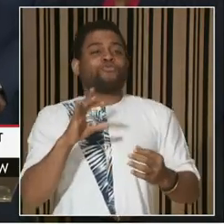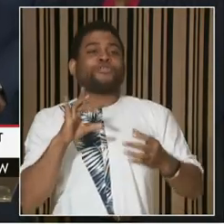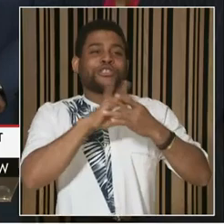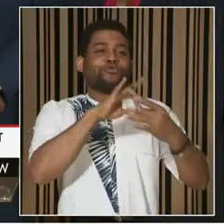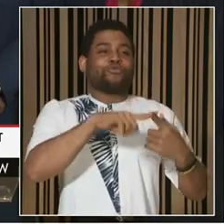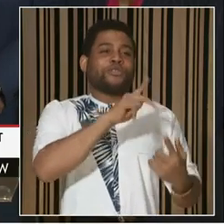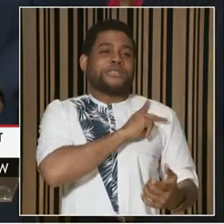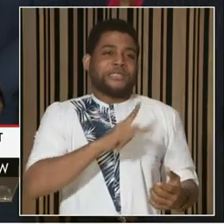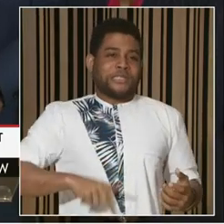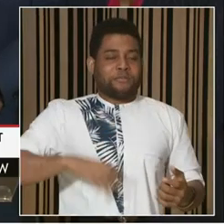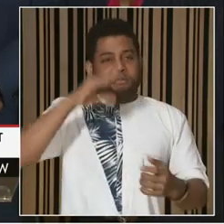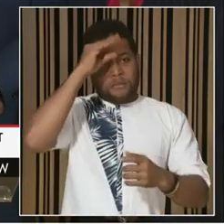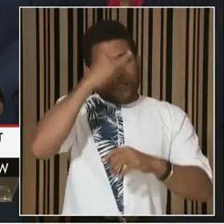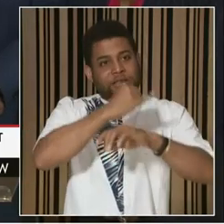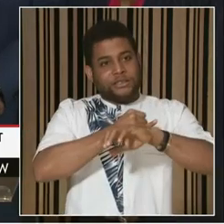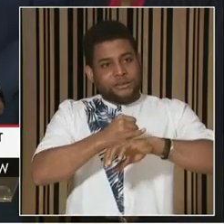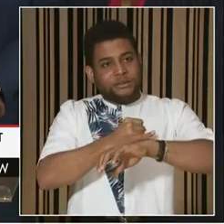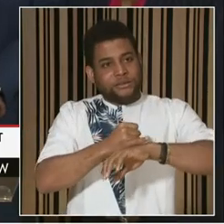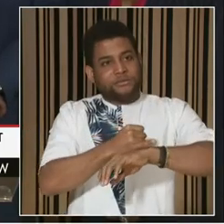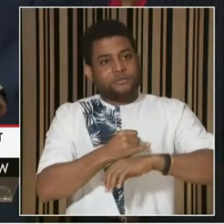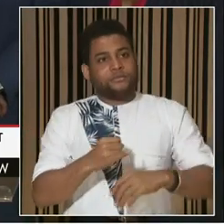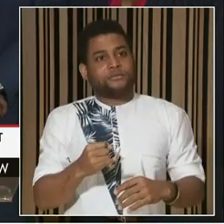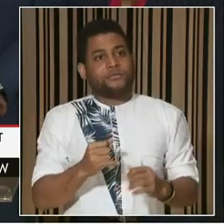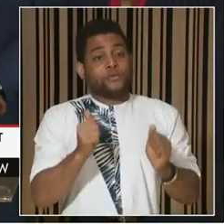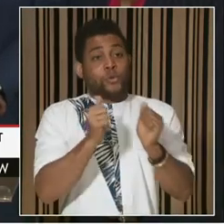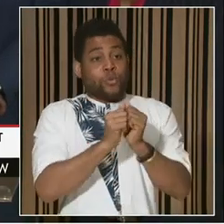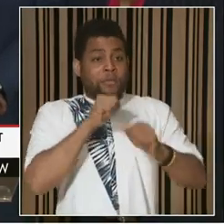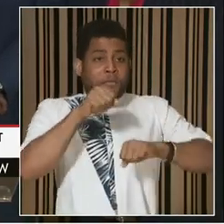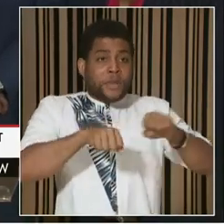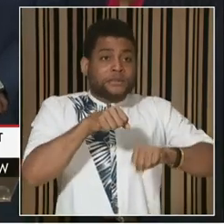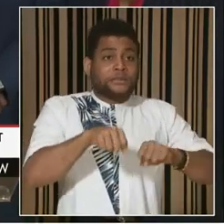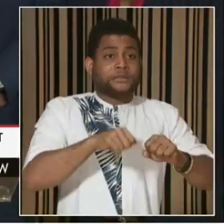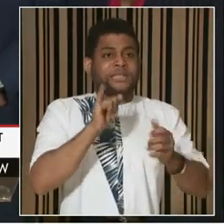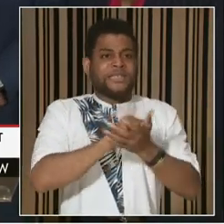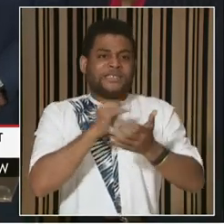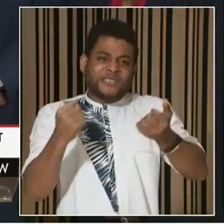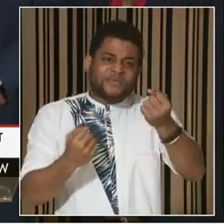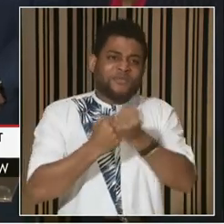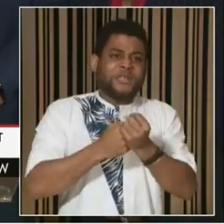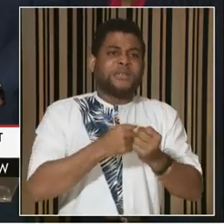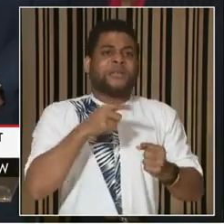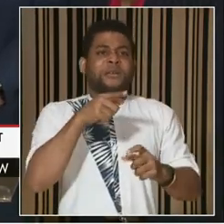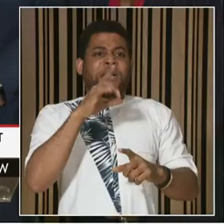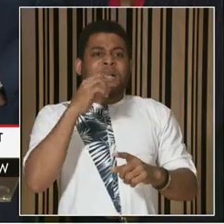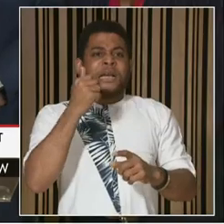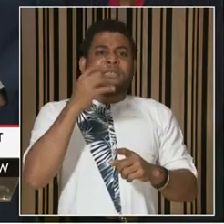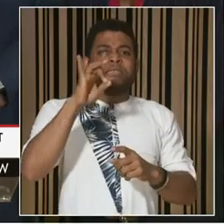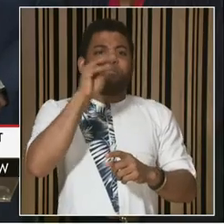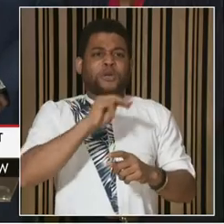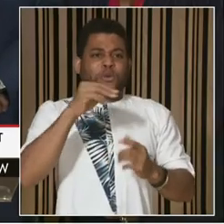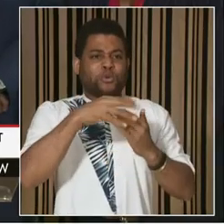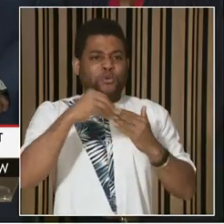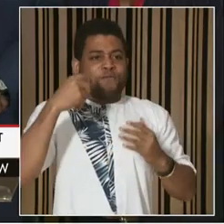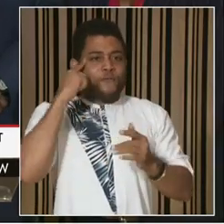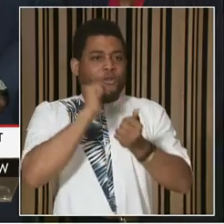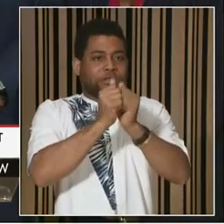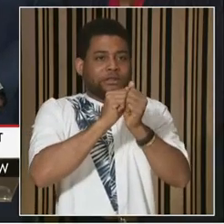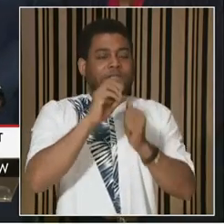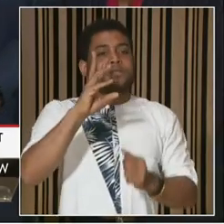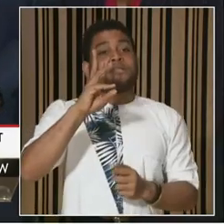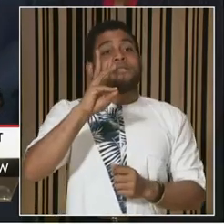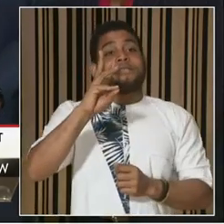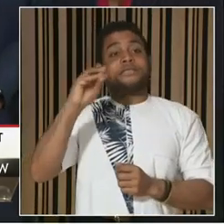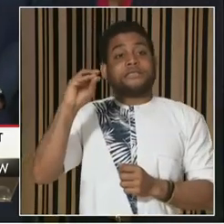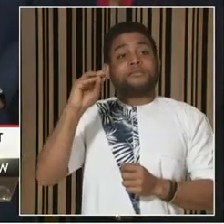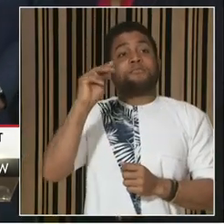and pedestrians. So that's funded here at $18 million, the sports complex at $60 million. I